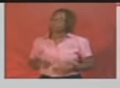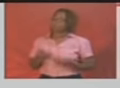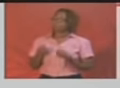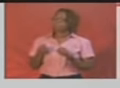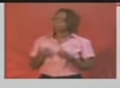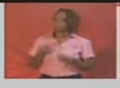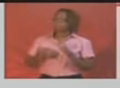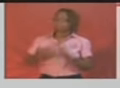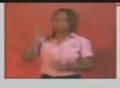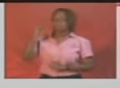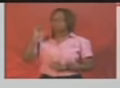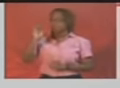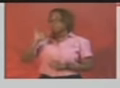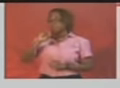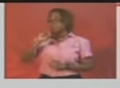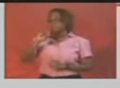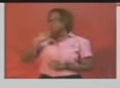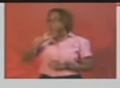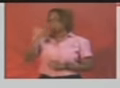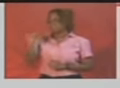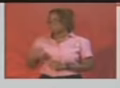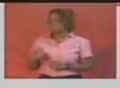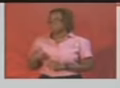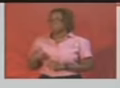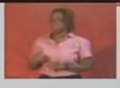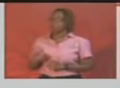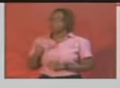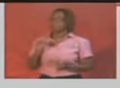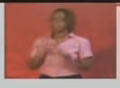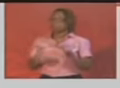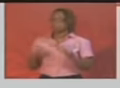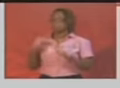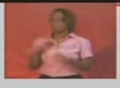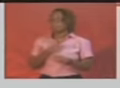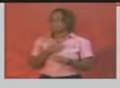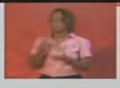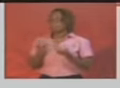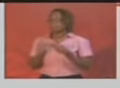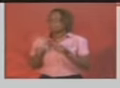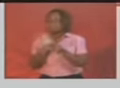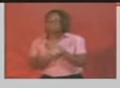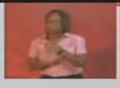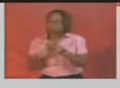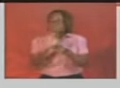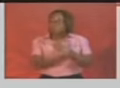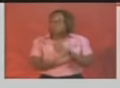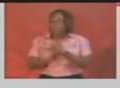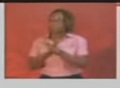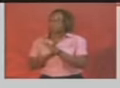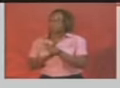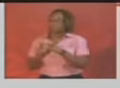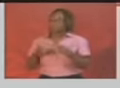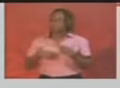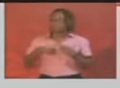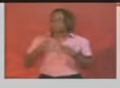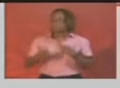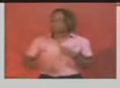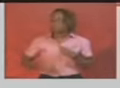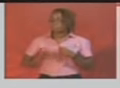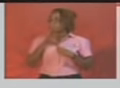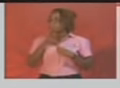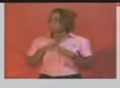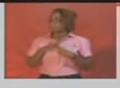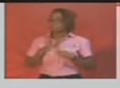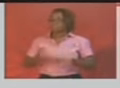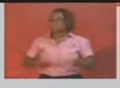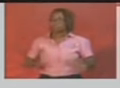So we need to create a herd around them to protect them. So it means more so, seeing that we don't have this large group of people that can't be vaccinated,